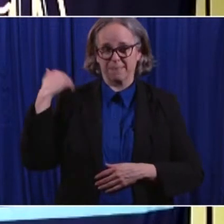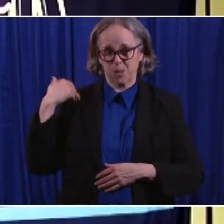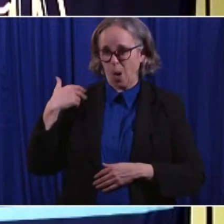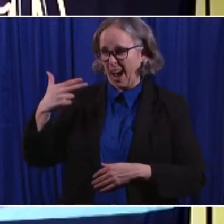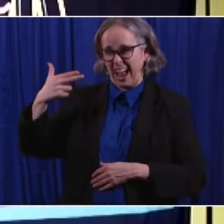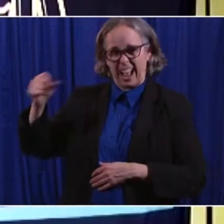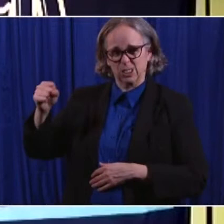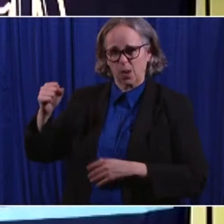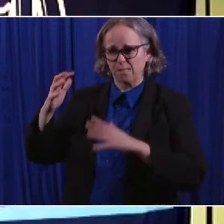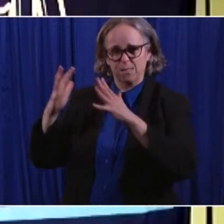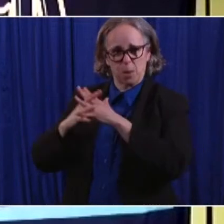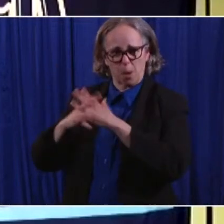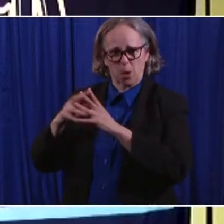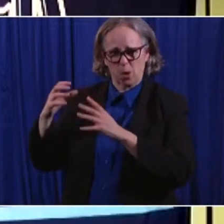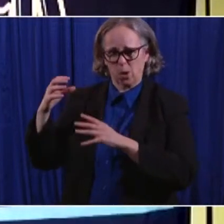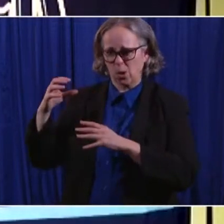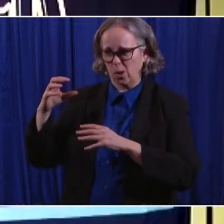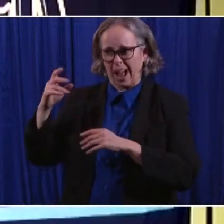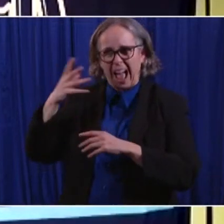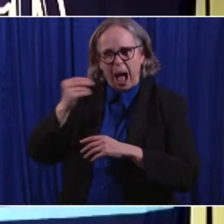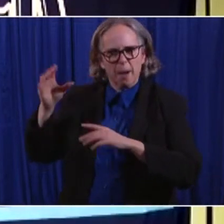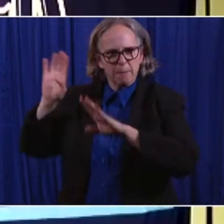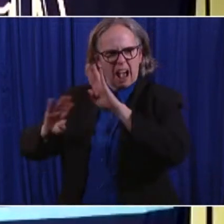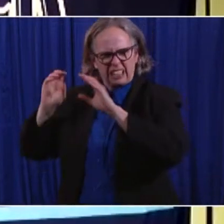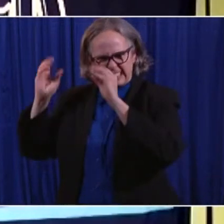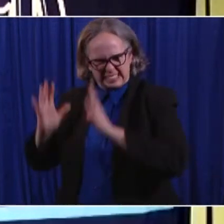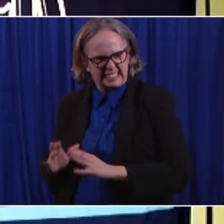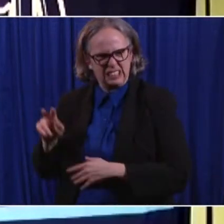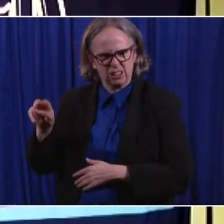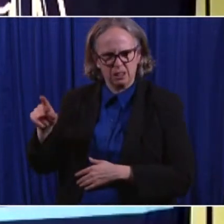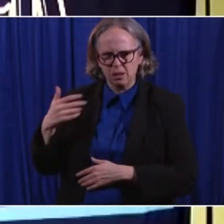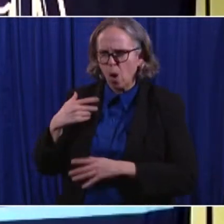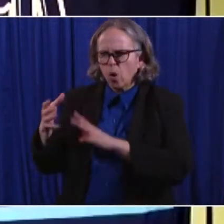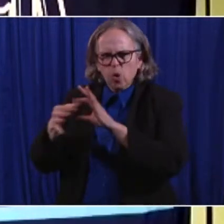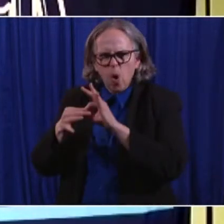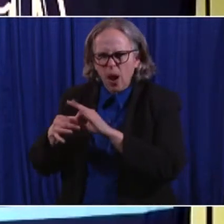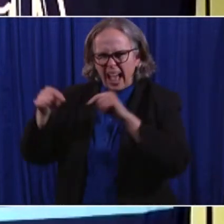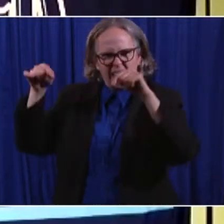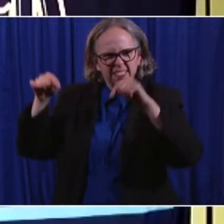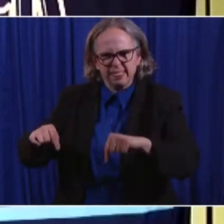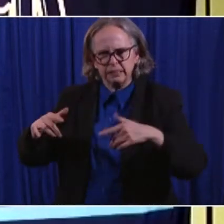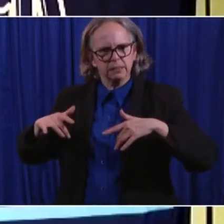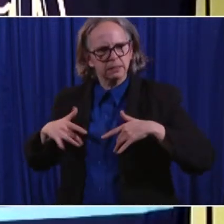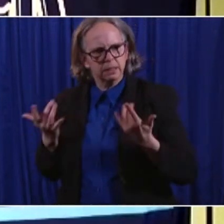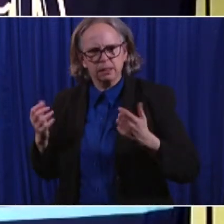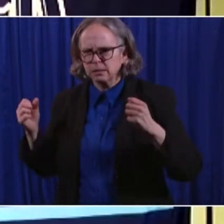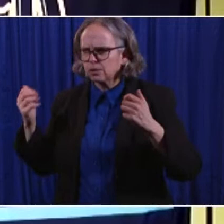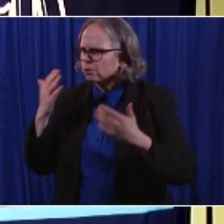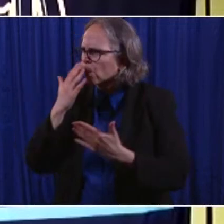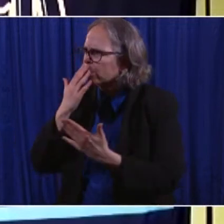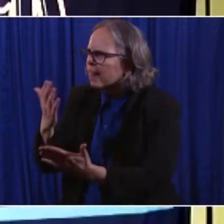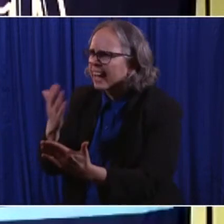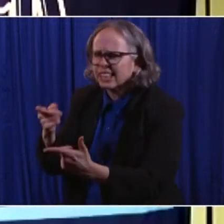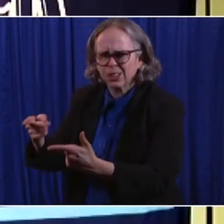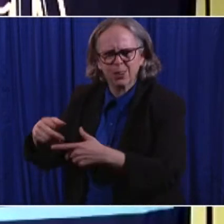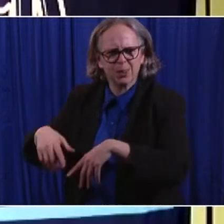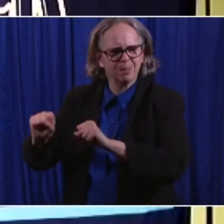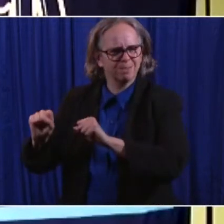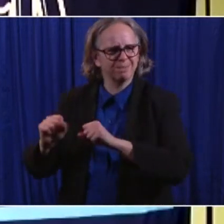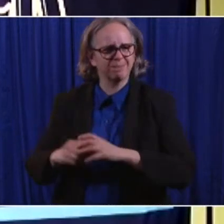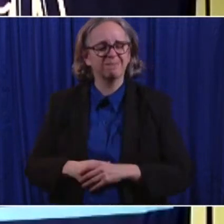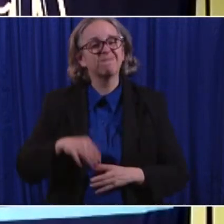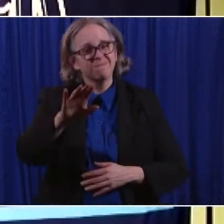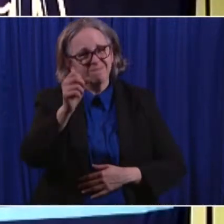biology teacher for putting this all together today. He put the setting together for us. And I will tell you, Governor, that when you made the